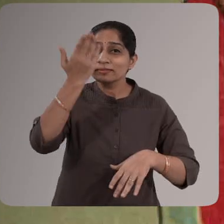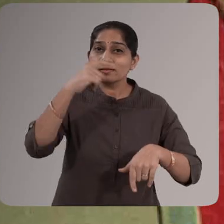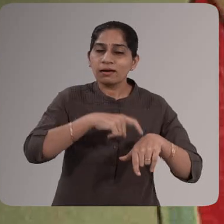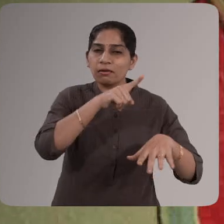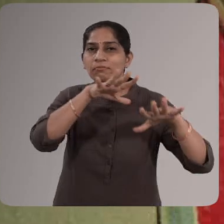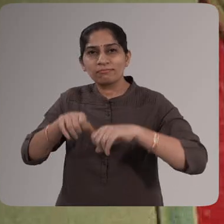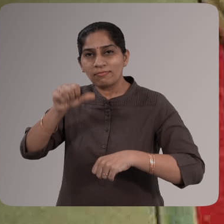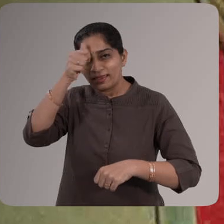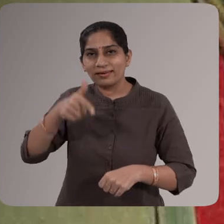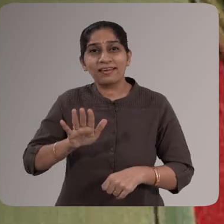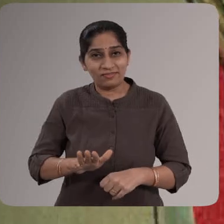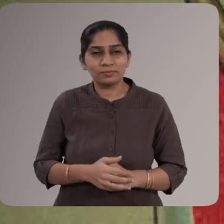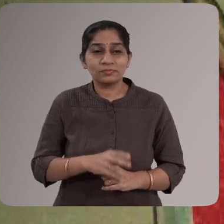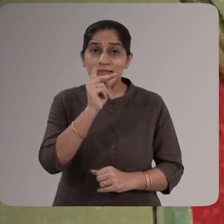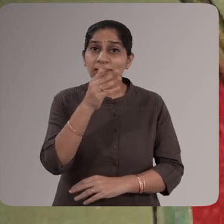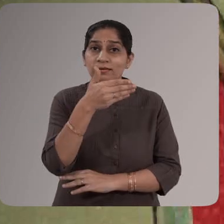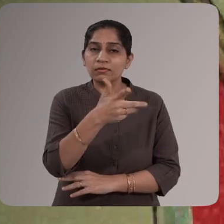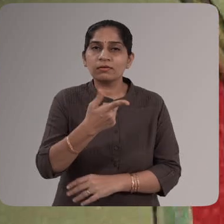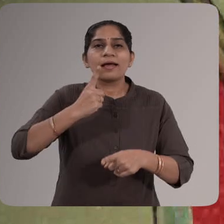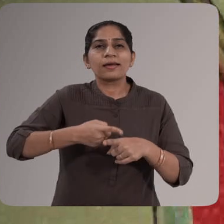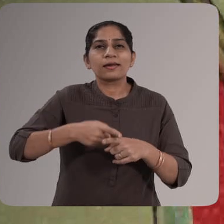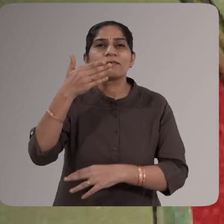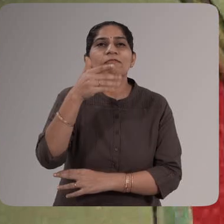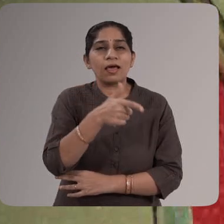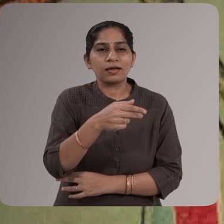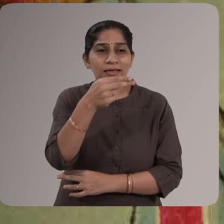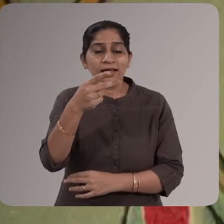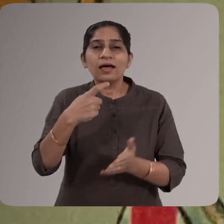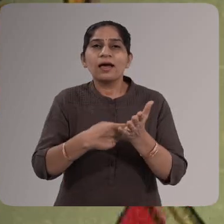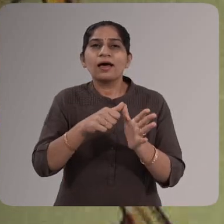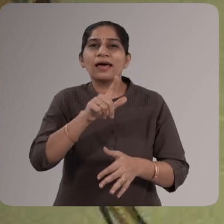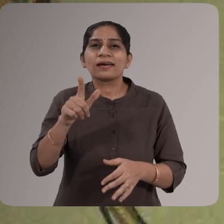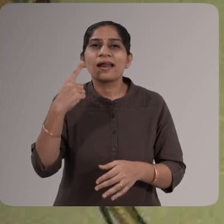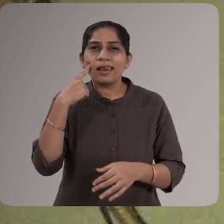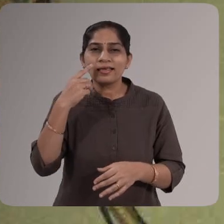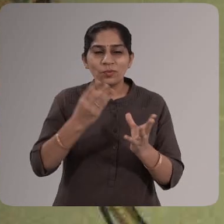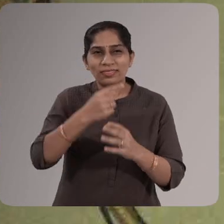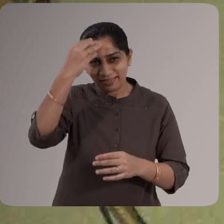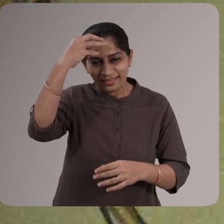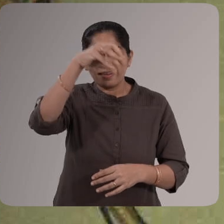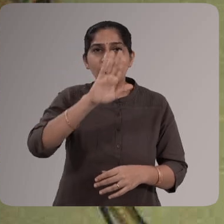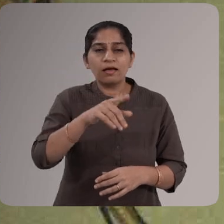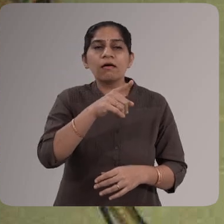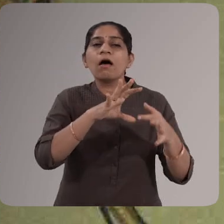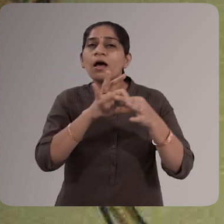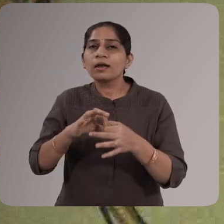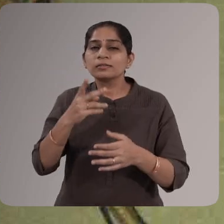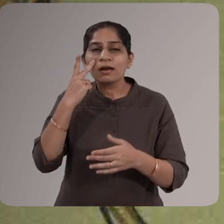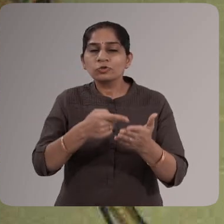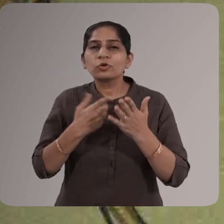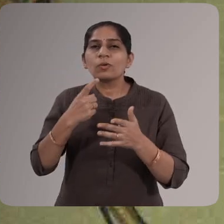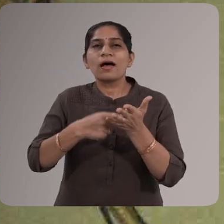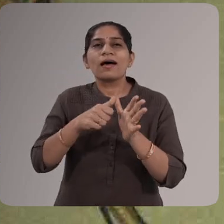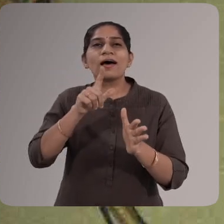British colonial presence in India. The second bears the Greek flag with crest, suggesting a connection to the